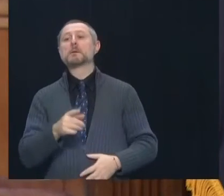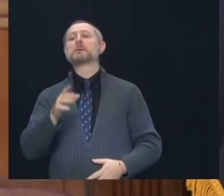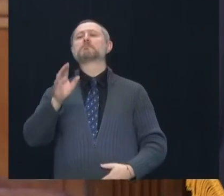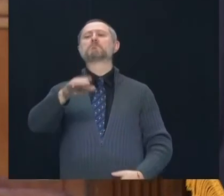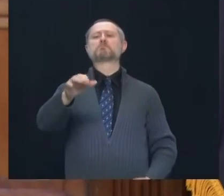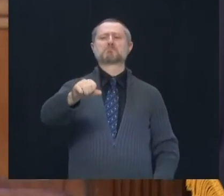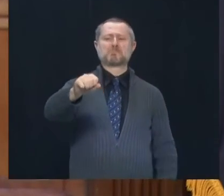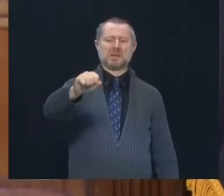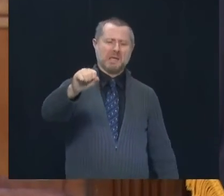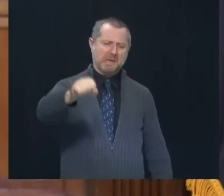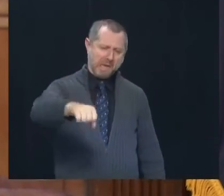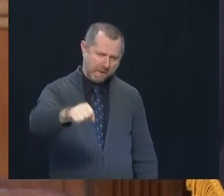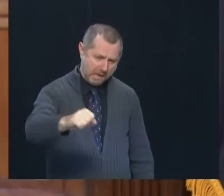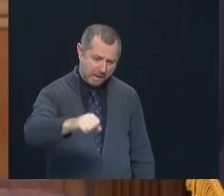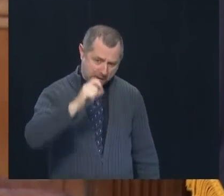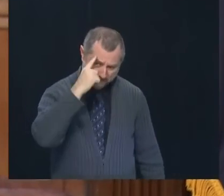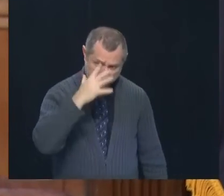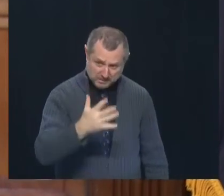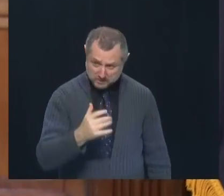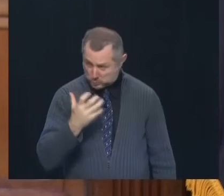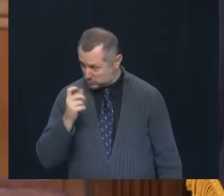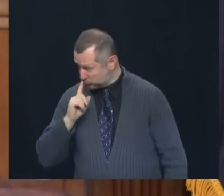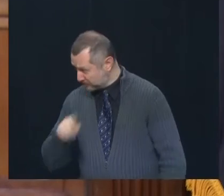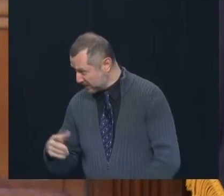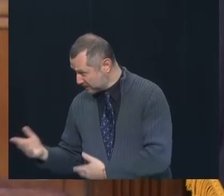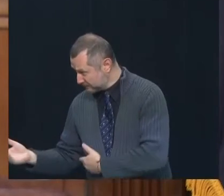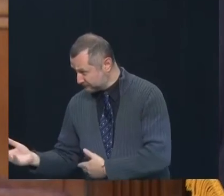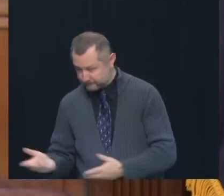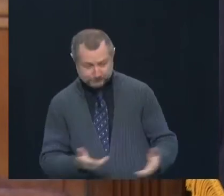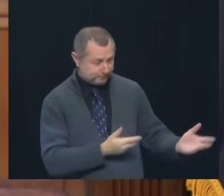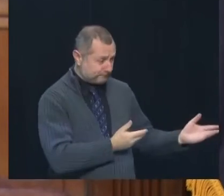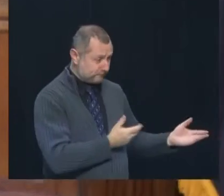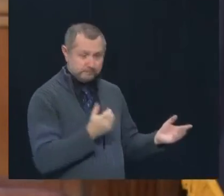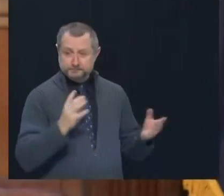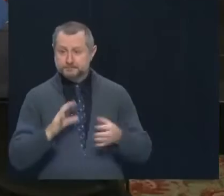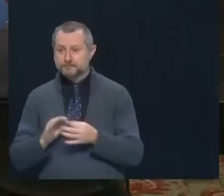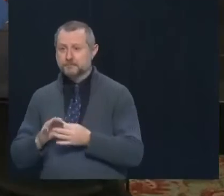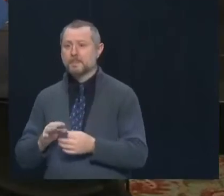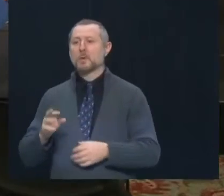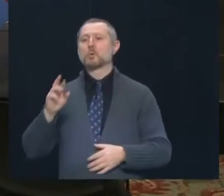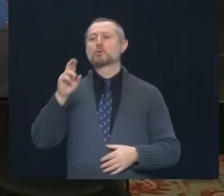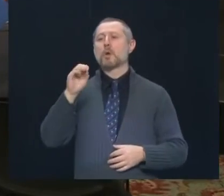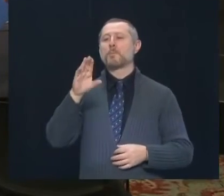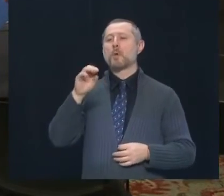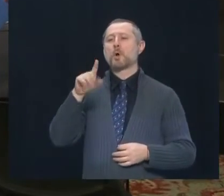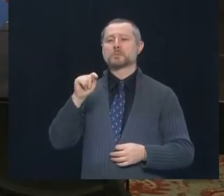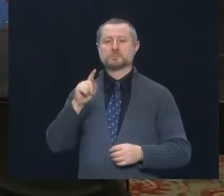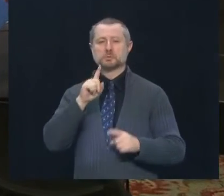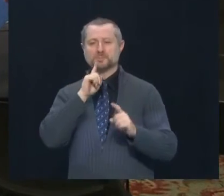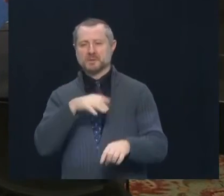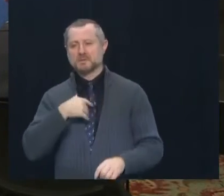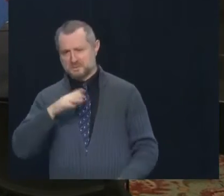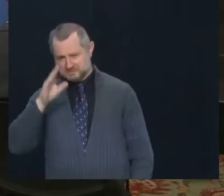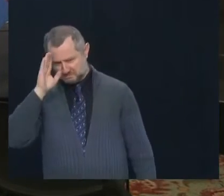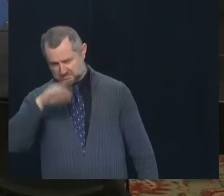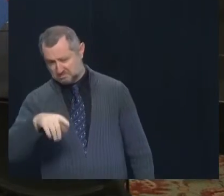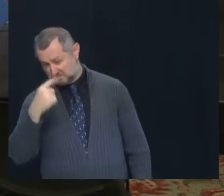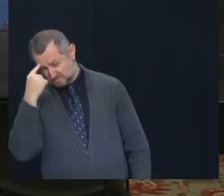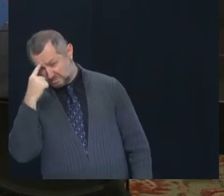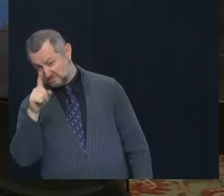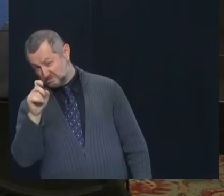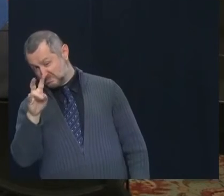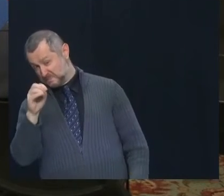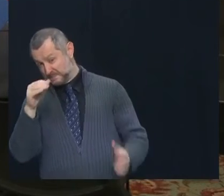Does anyone have information on that? We think that with the 170,000 allocations and the way they allocate it, we'll be able